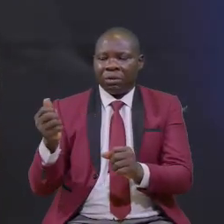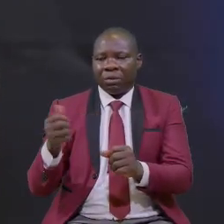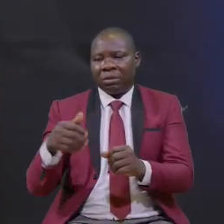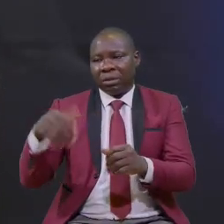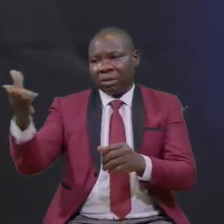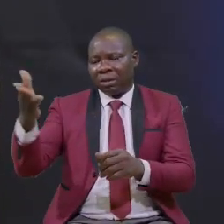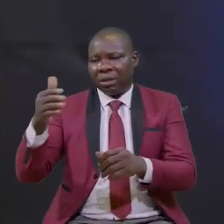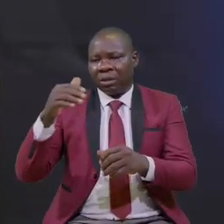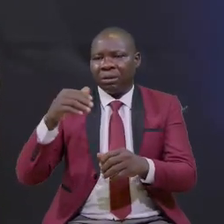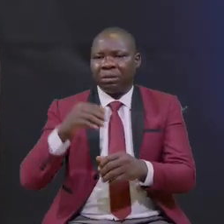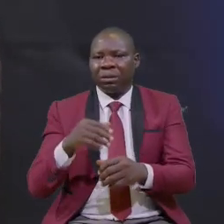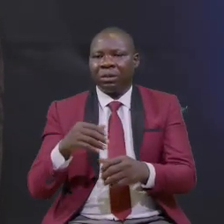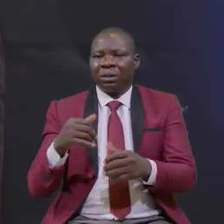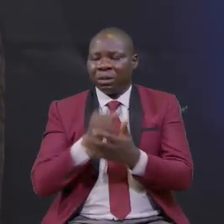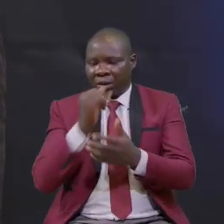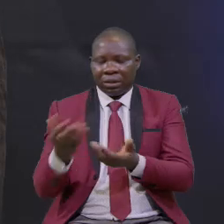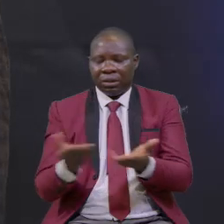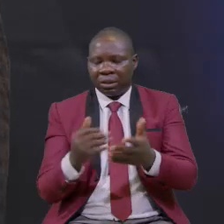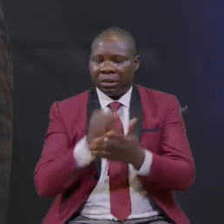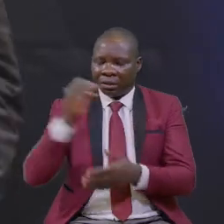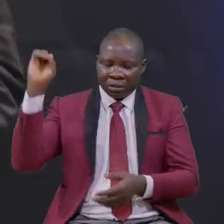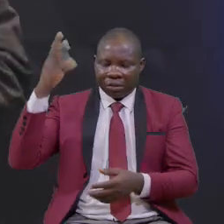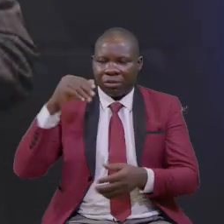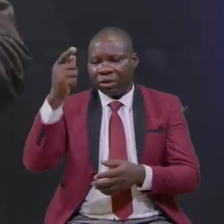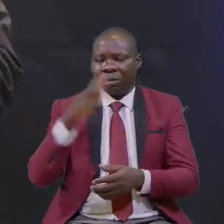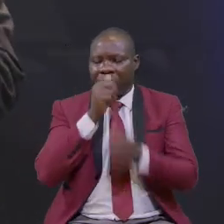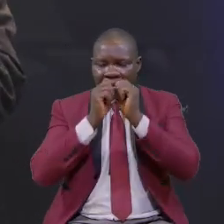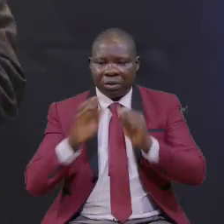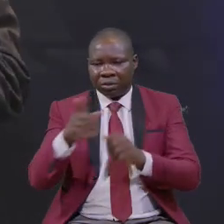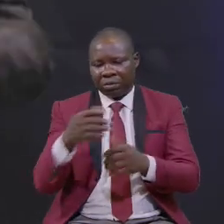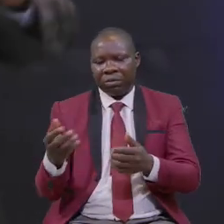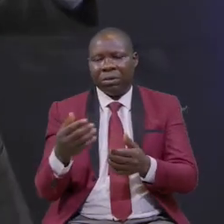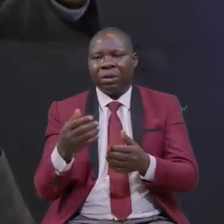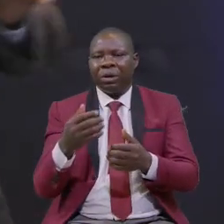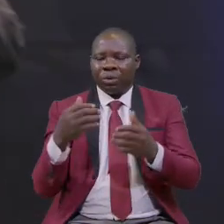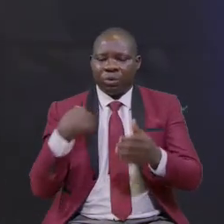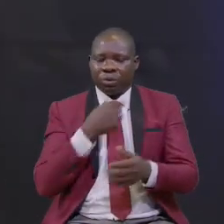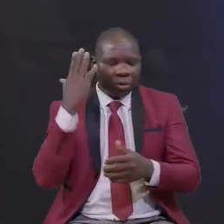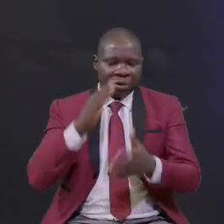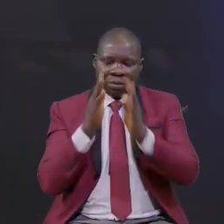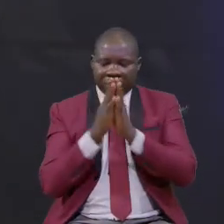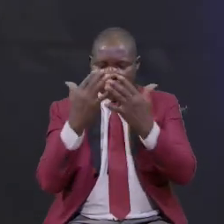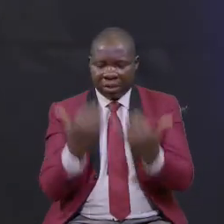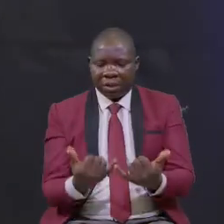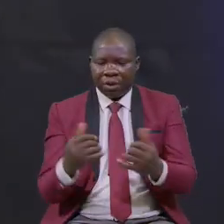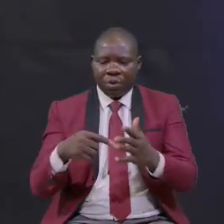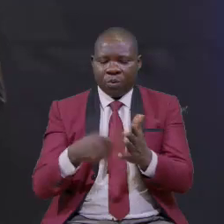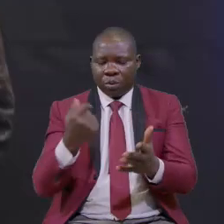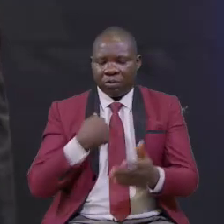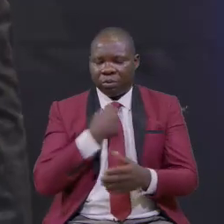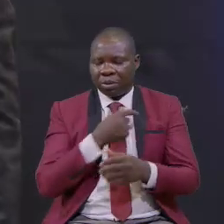bless you there. We're going to pray now. And once we pray to Jesus for your forgiveness,